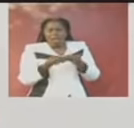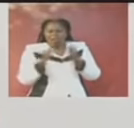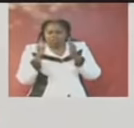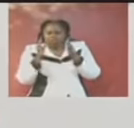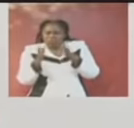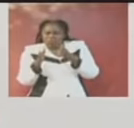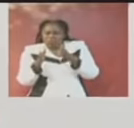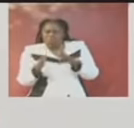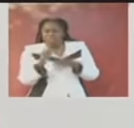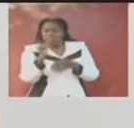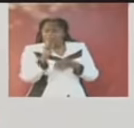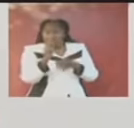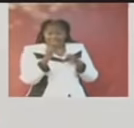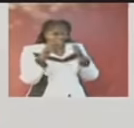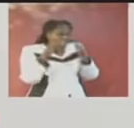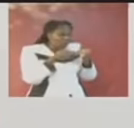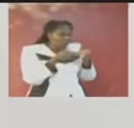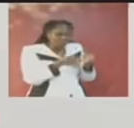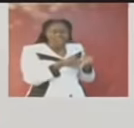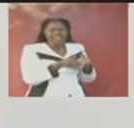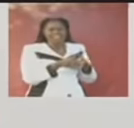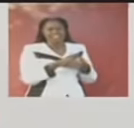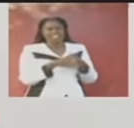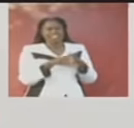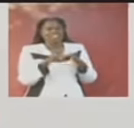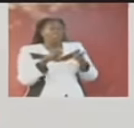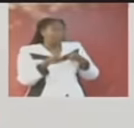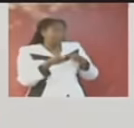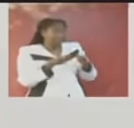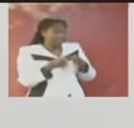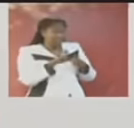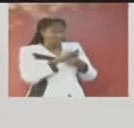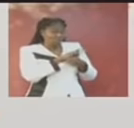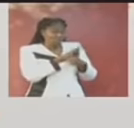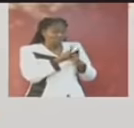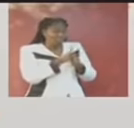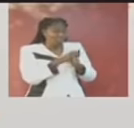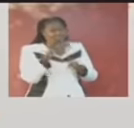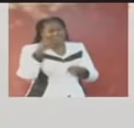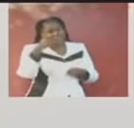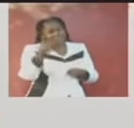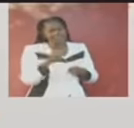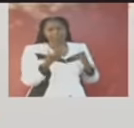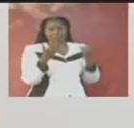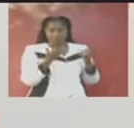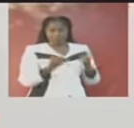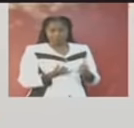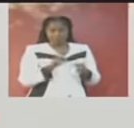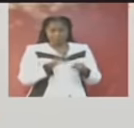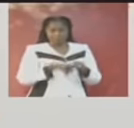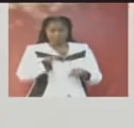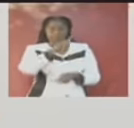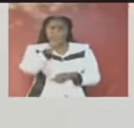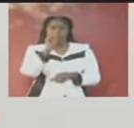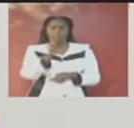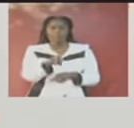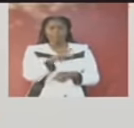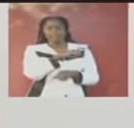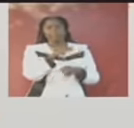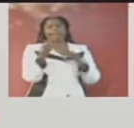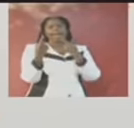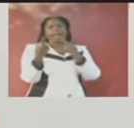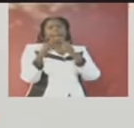manage COVID-19. We go now into the question and answer segment. Members of the media, we ask you